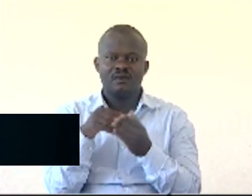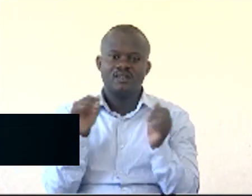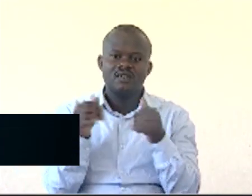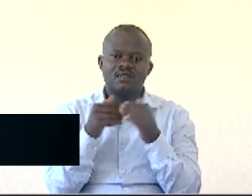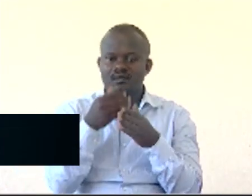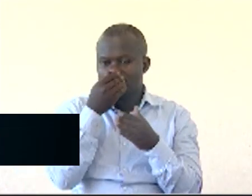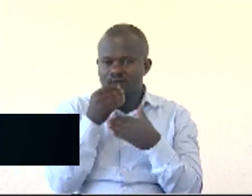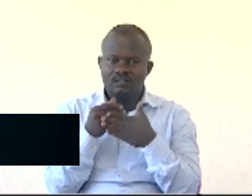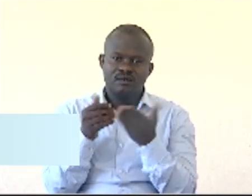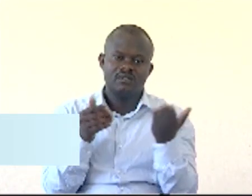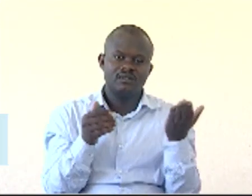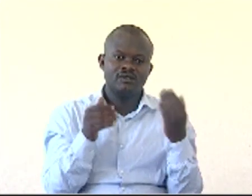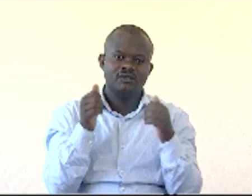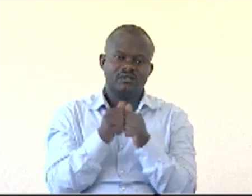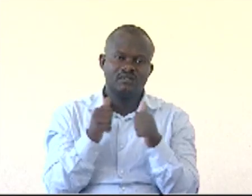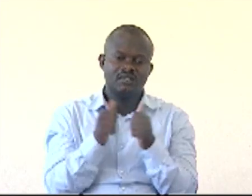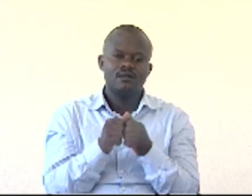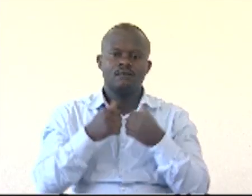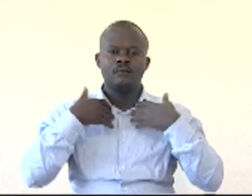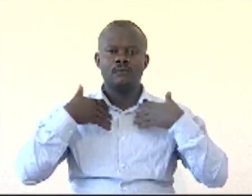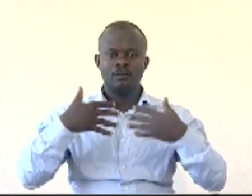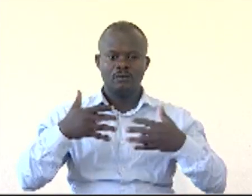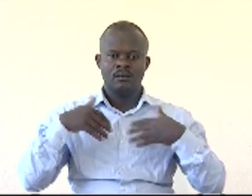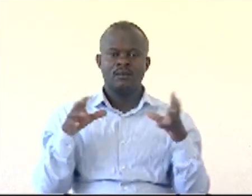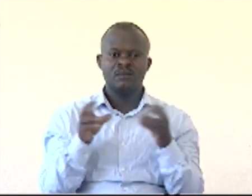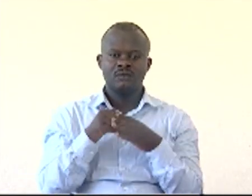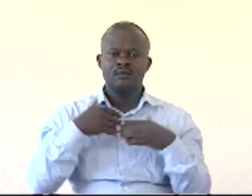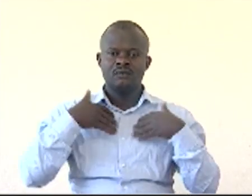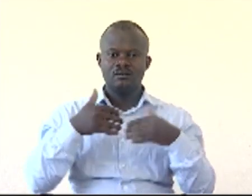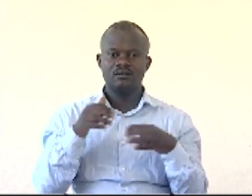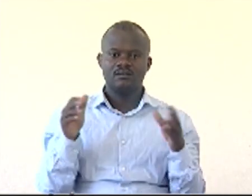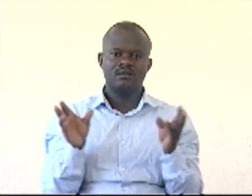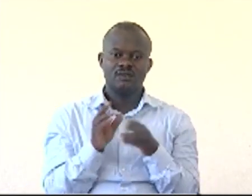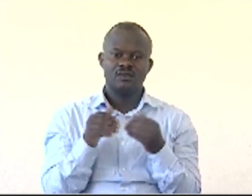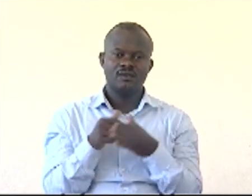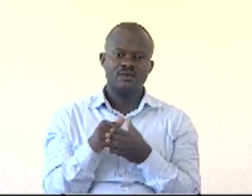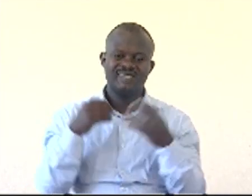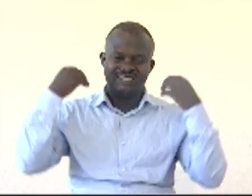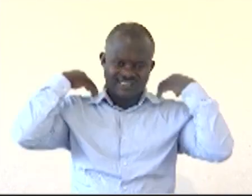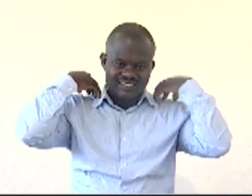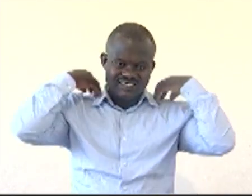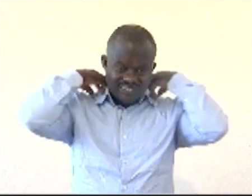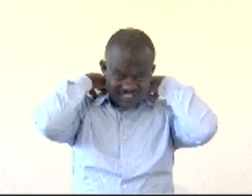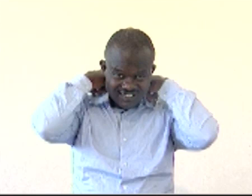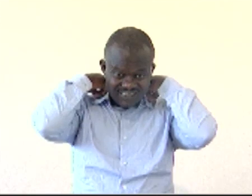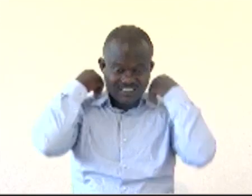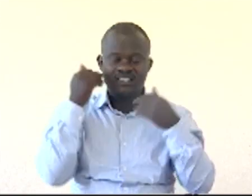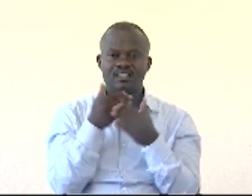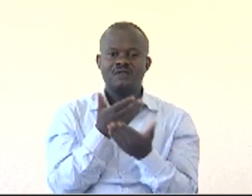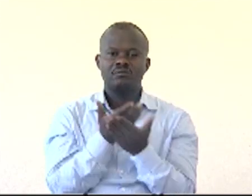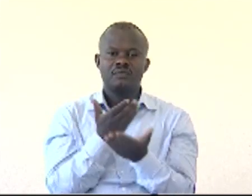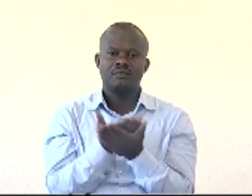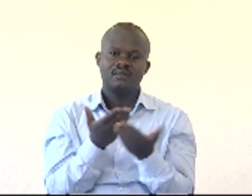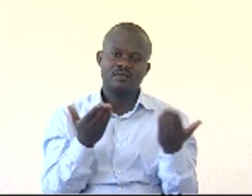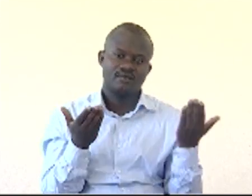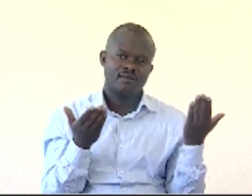smell, difficult breathing or shortness of breath, and then chest pain, then please,